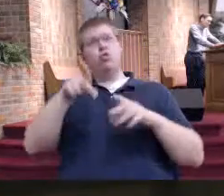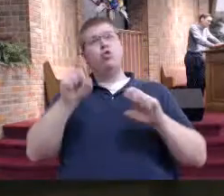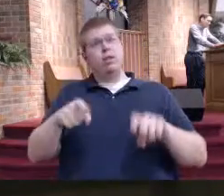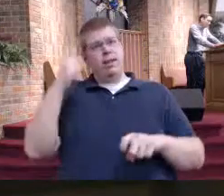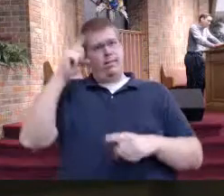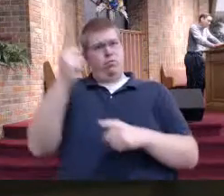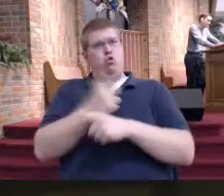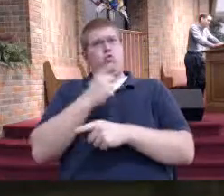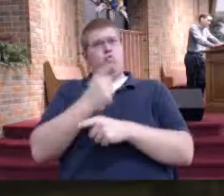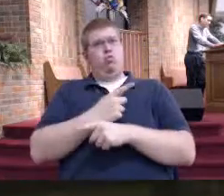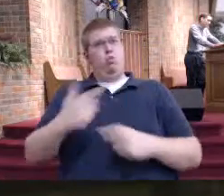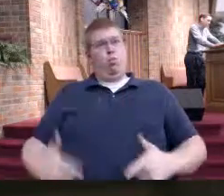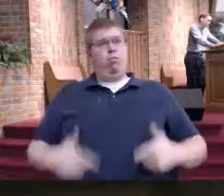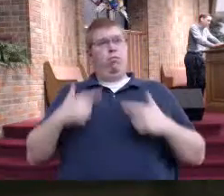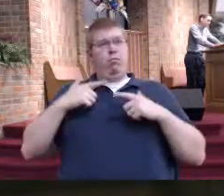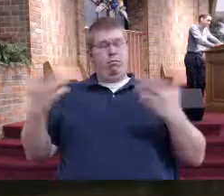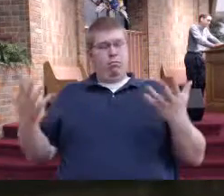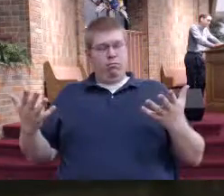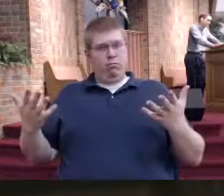You know,